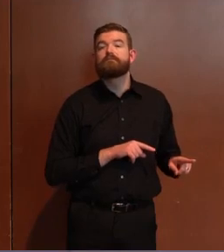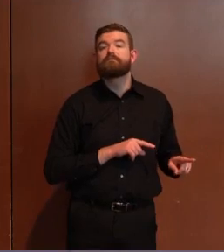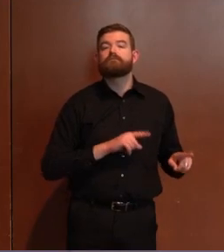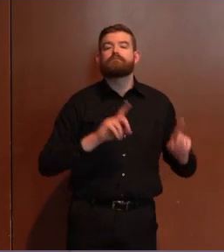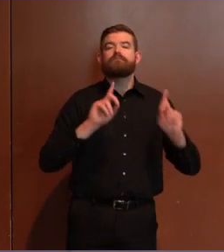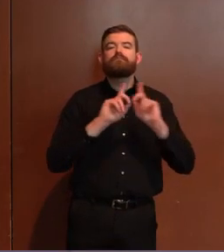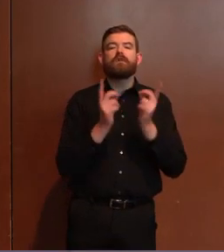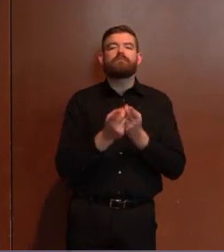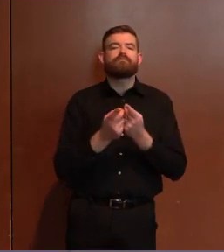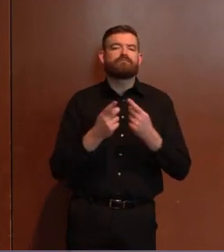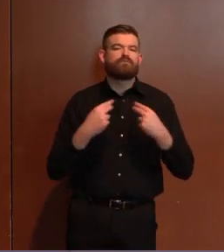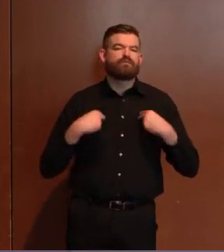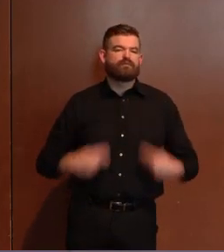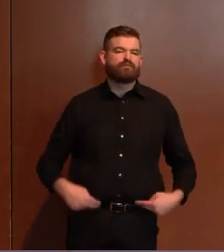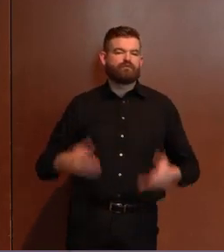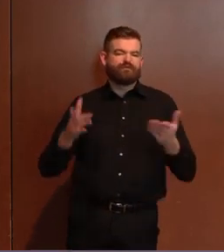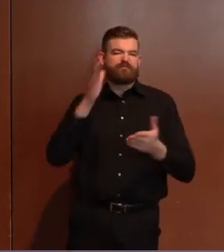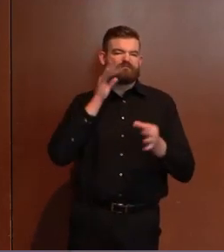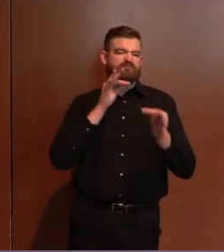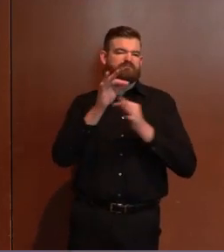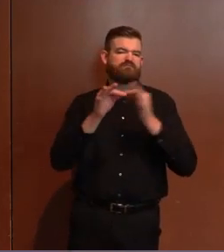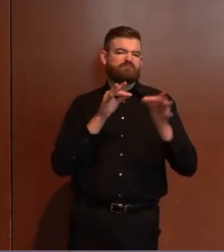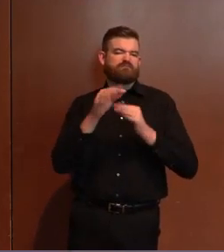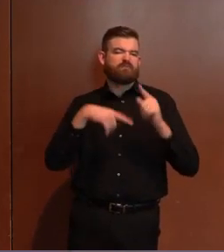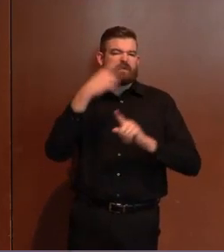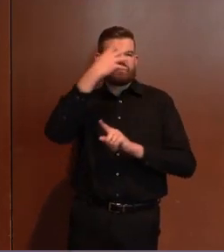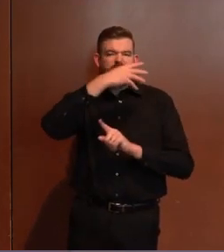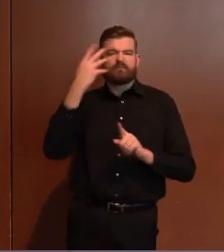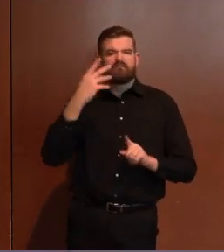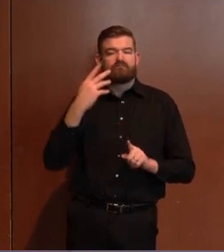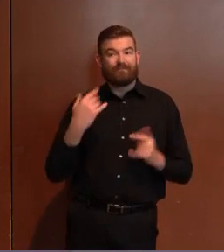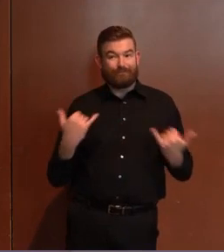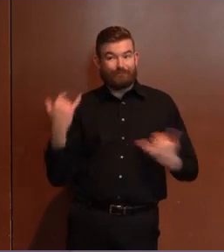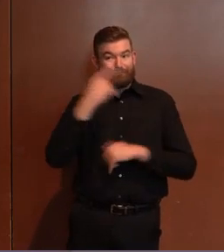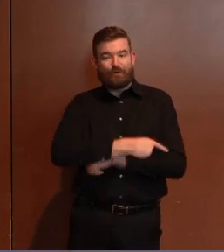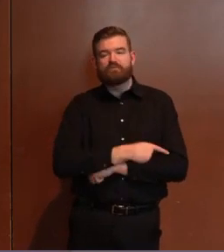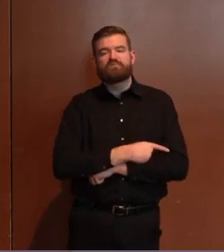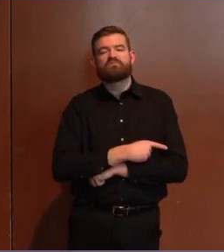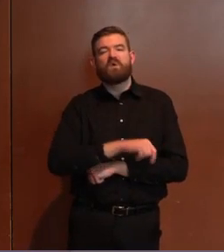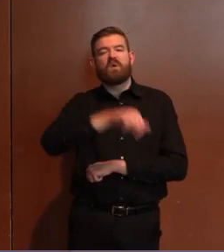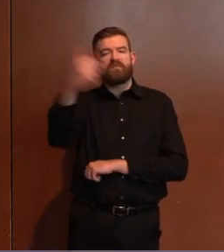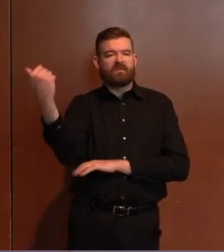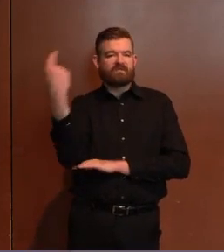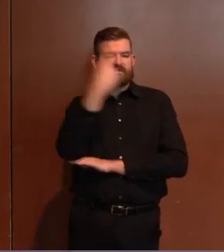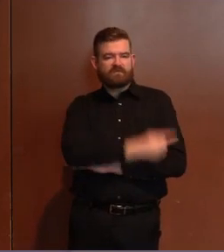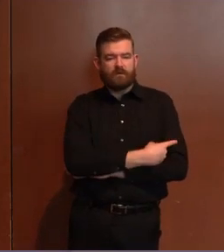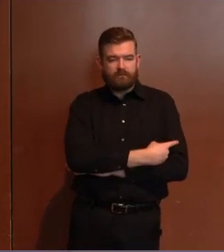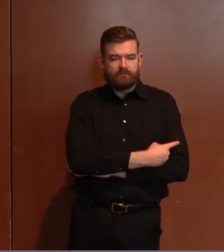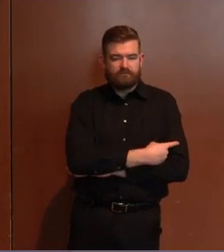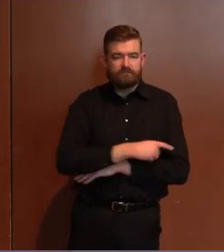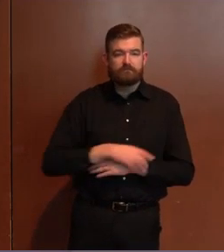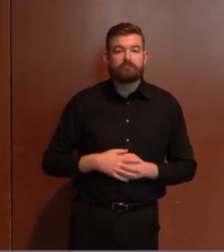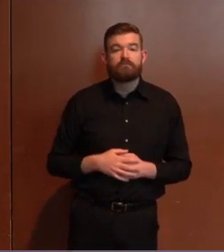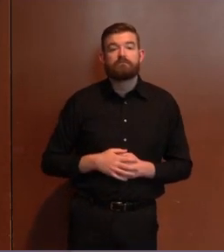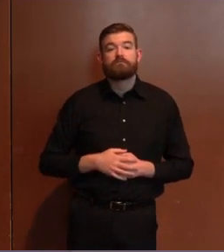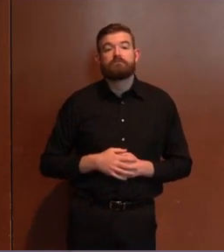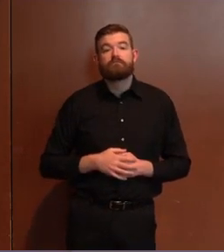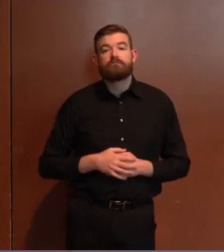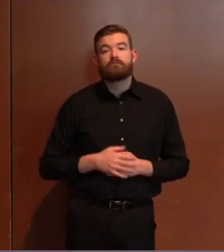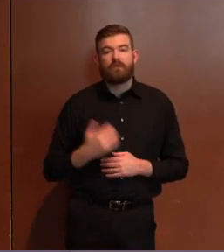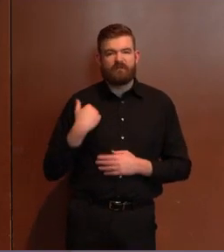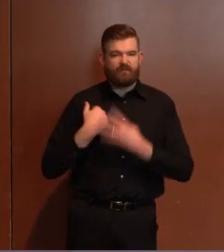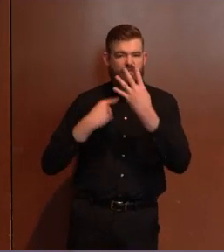Afternoon. Couple Welcome questions. back. What? Welcome back. Oh, thank you. So I'll ask 4 questions. I'll just rattle them off.